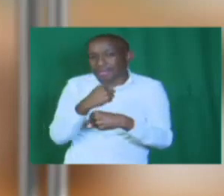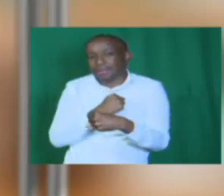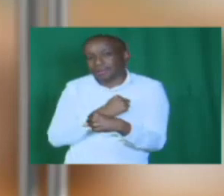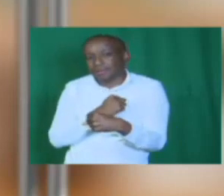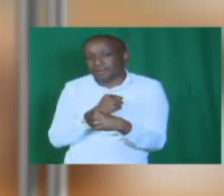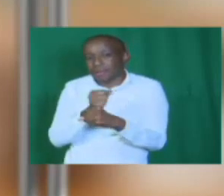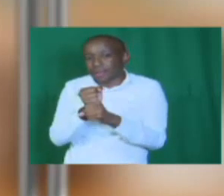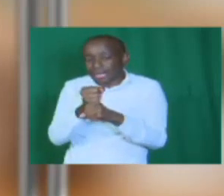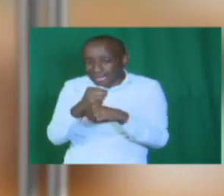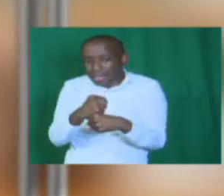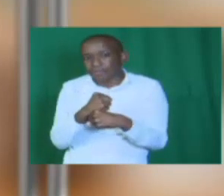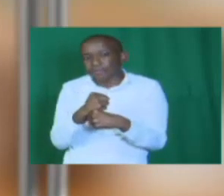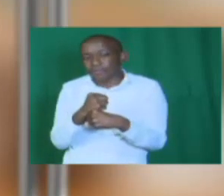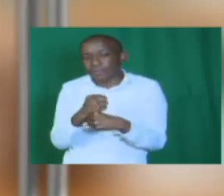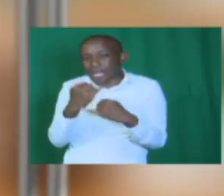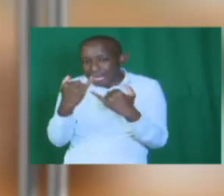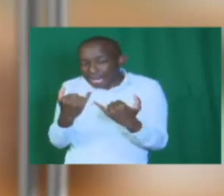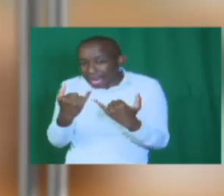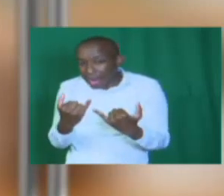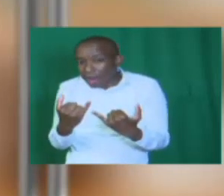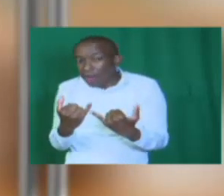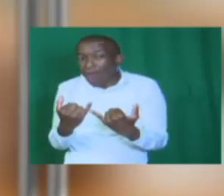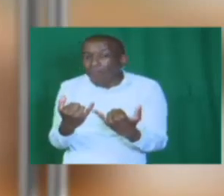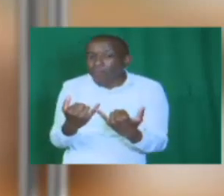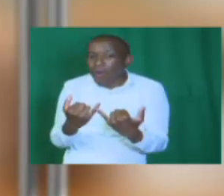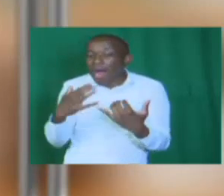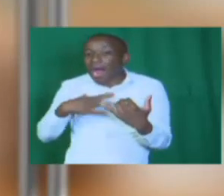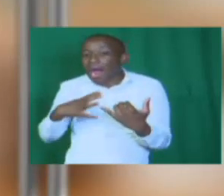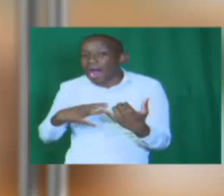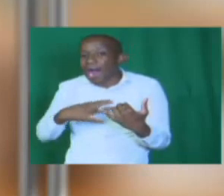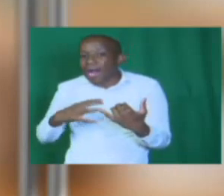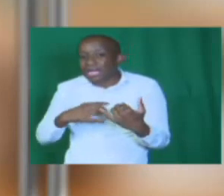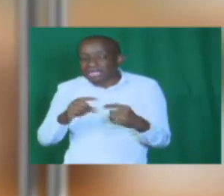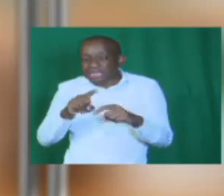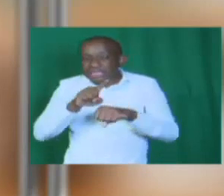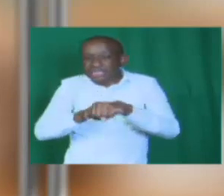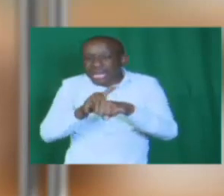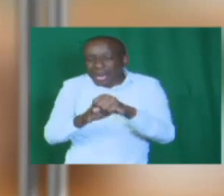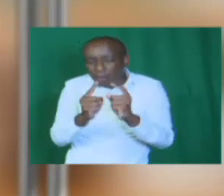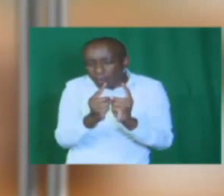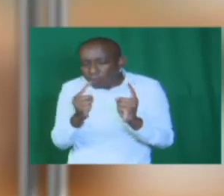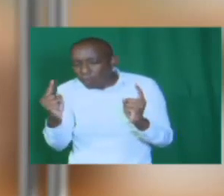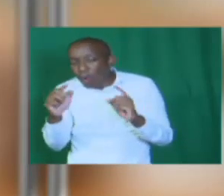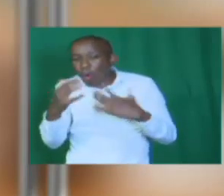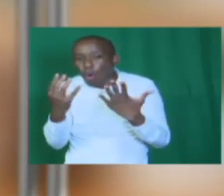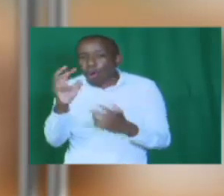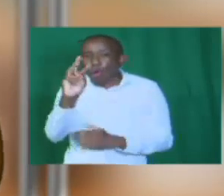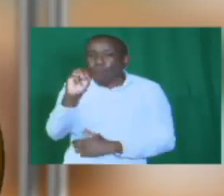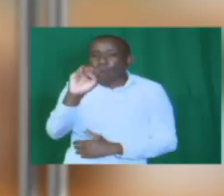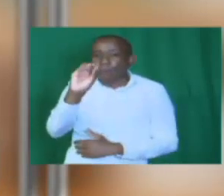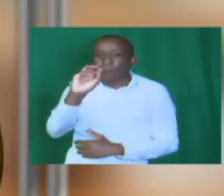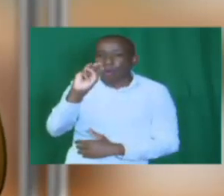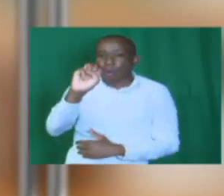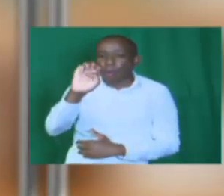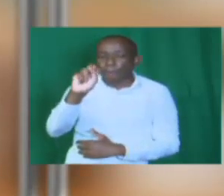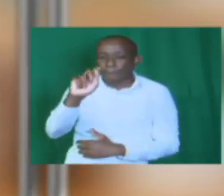to give season, it may require you to give a period or a moment. So if it is